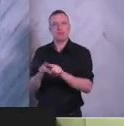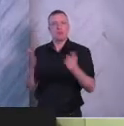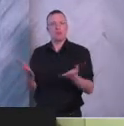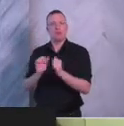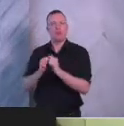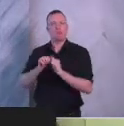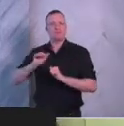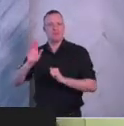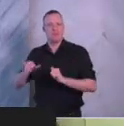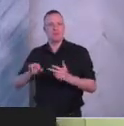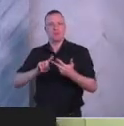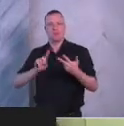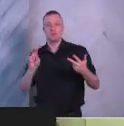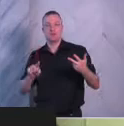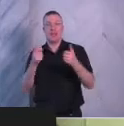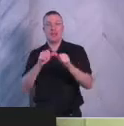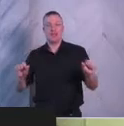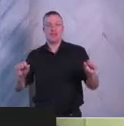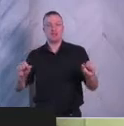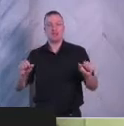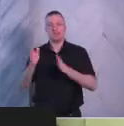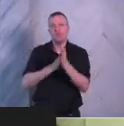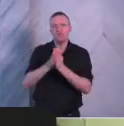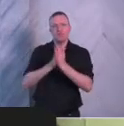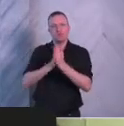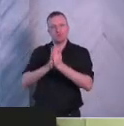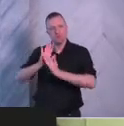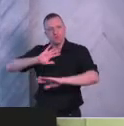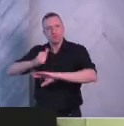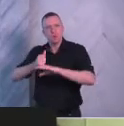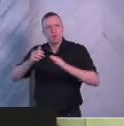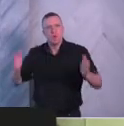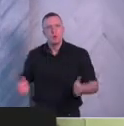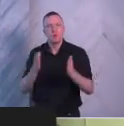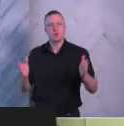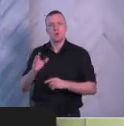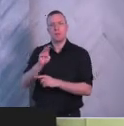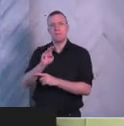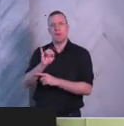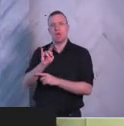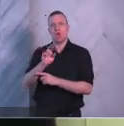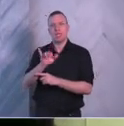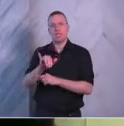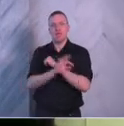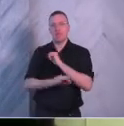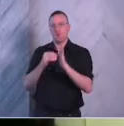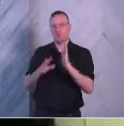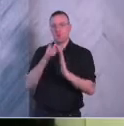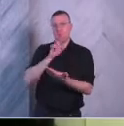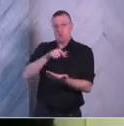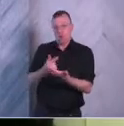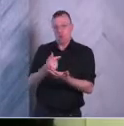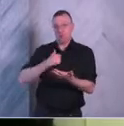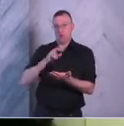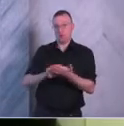And the third question is, are there any initiative to encourage minority foreign students who graduated from Canadian universities